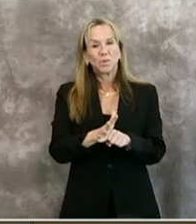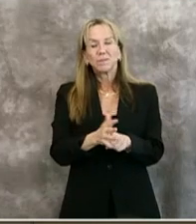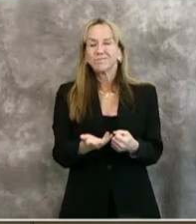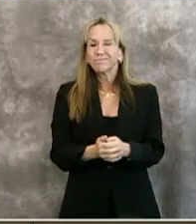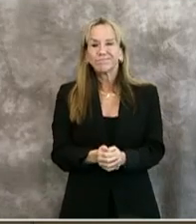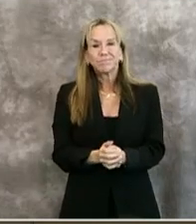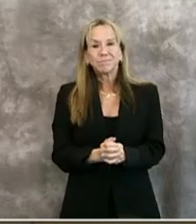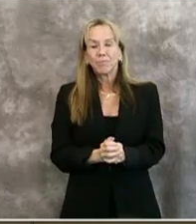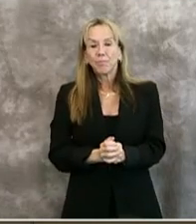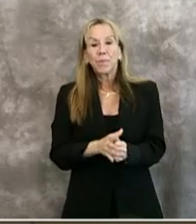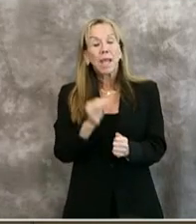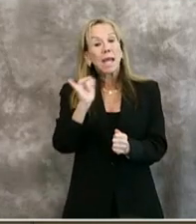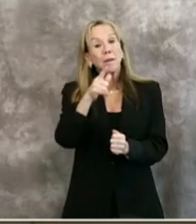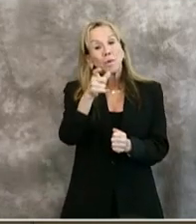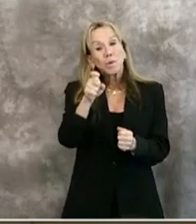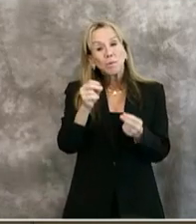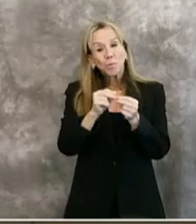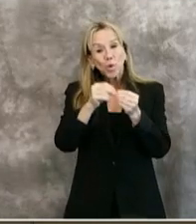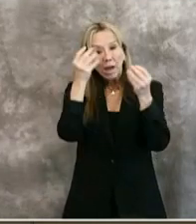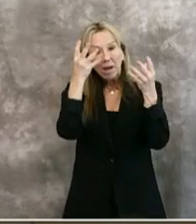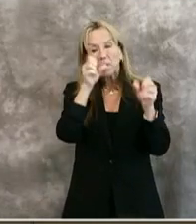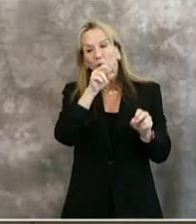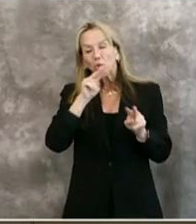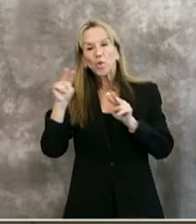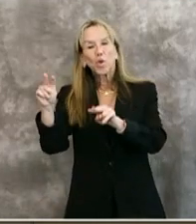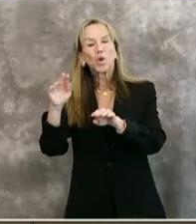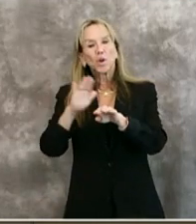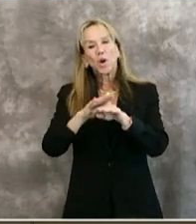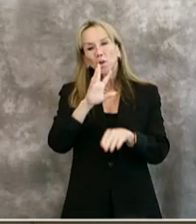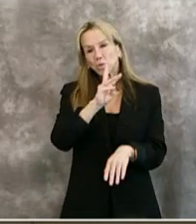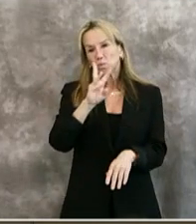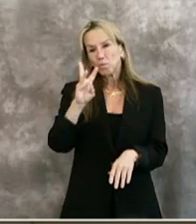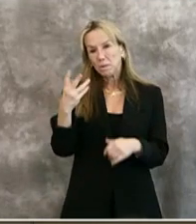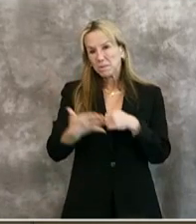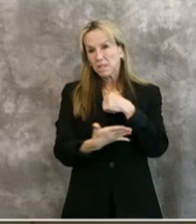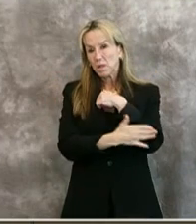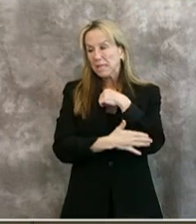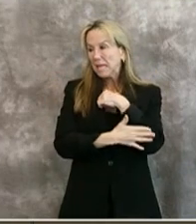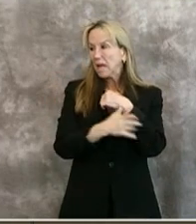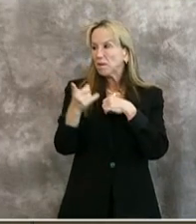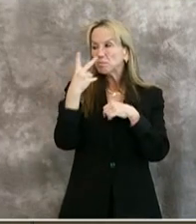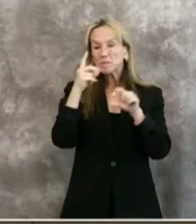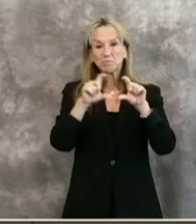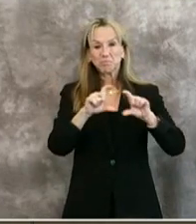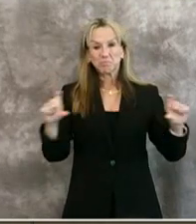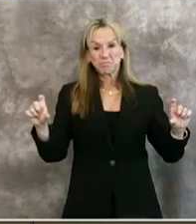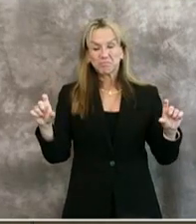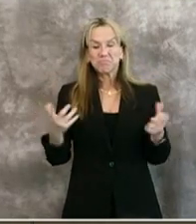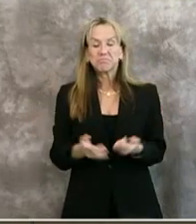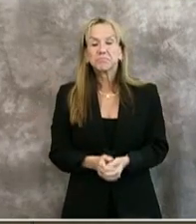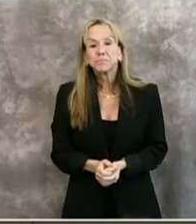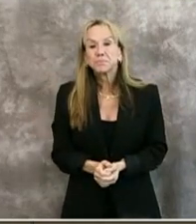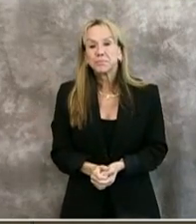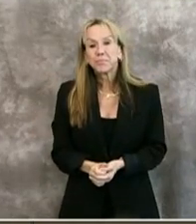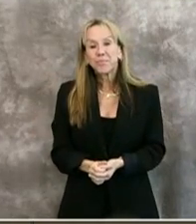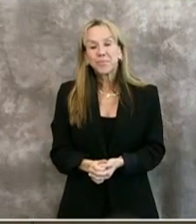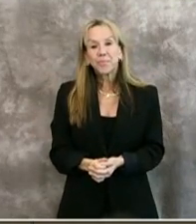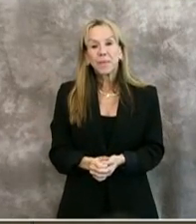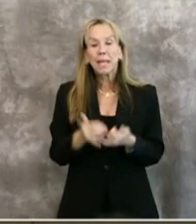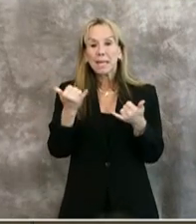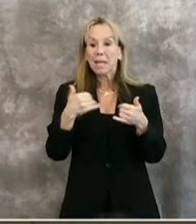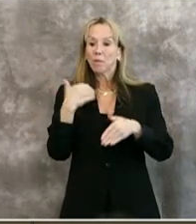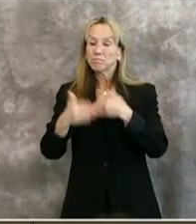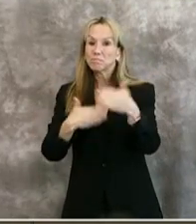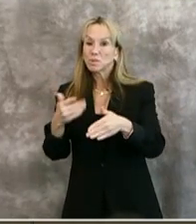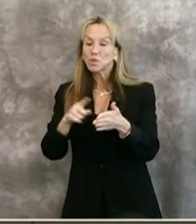our information is found on our county's website, which is found at the bottom of most of our slides and on the sign in front of you. Now, let's quickly